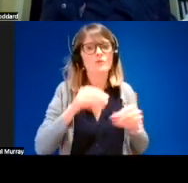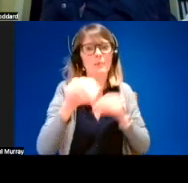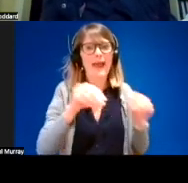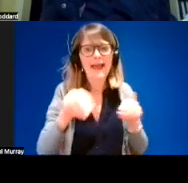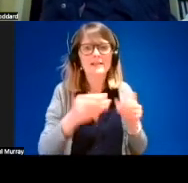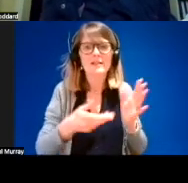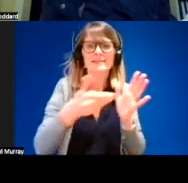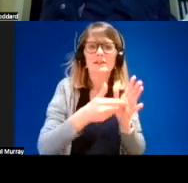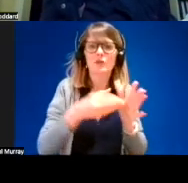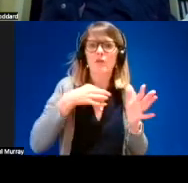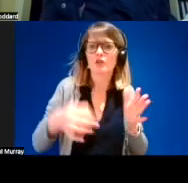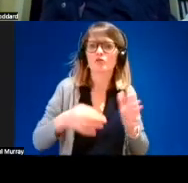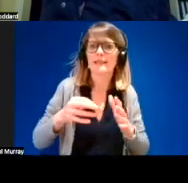if